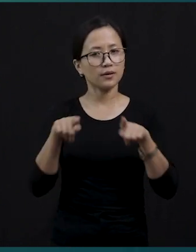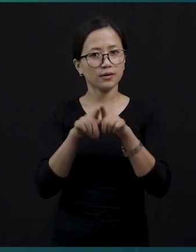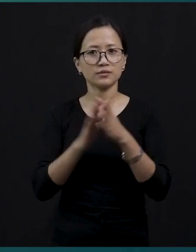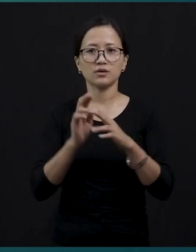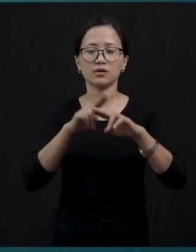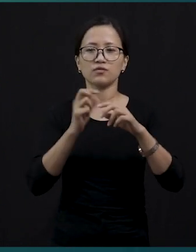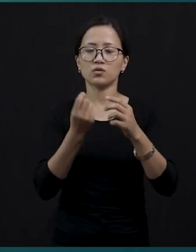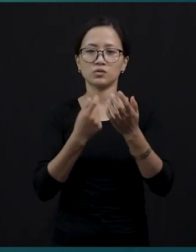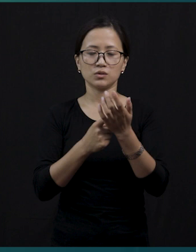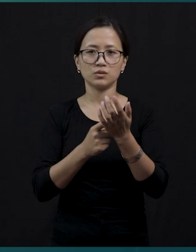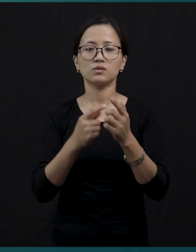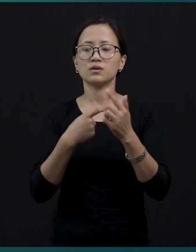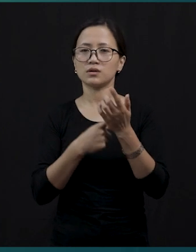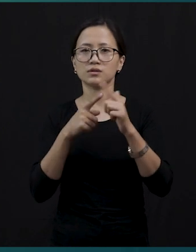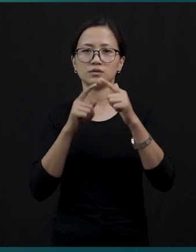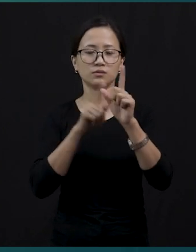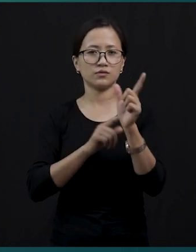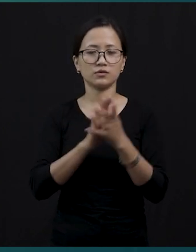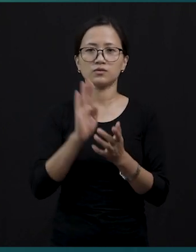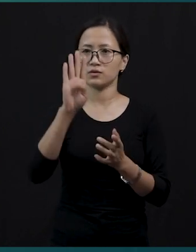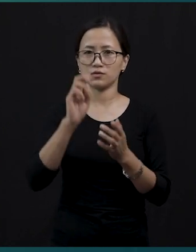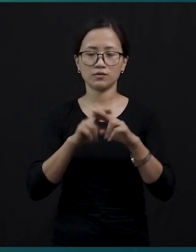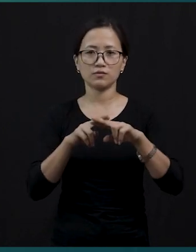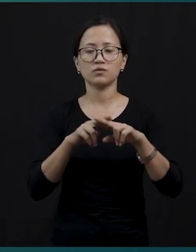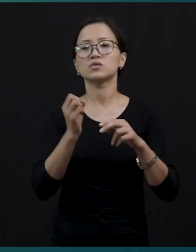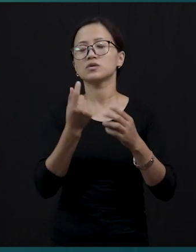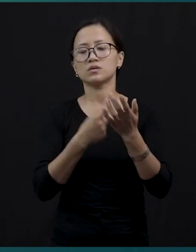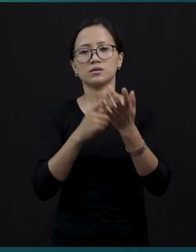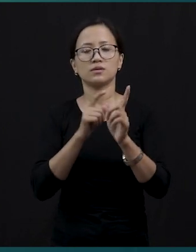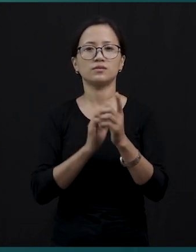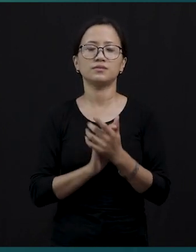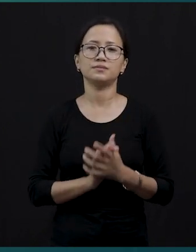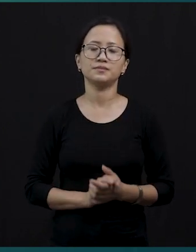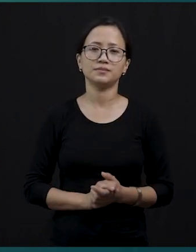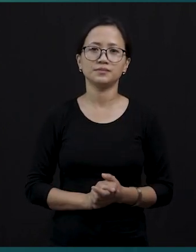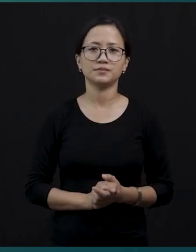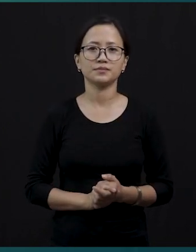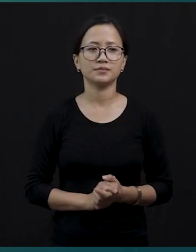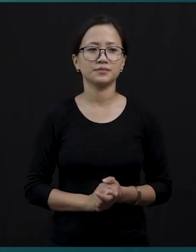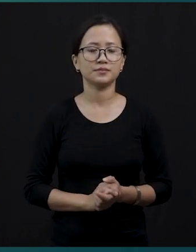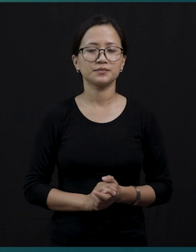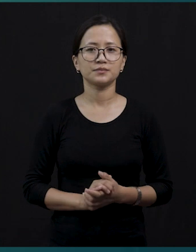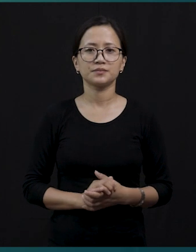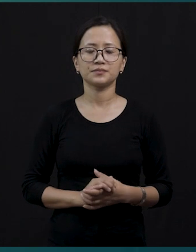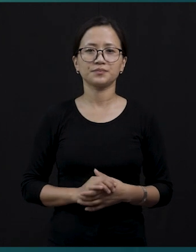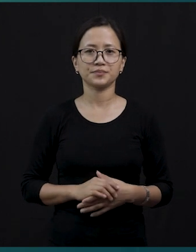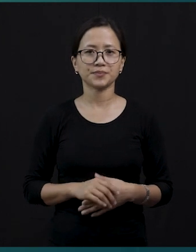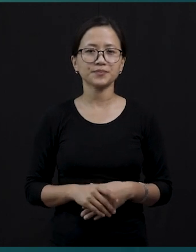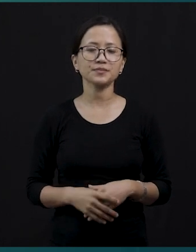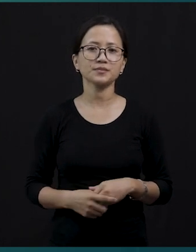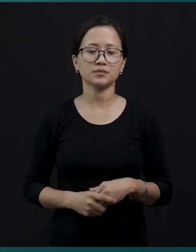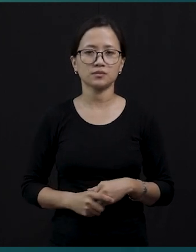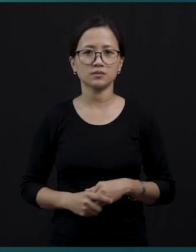HUNDRED, 100, and 44. So, FORTY, 40. Then you have FOUR,